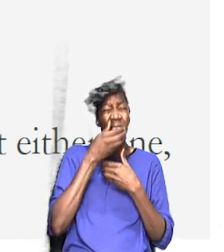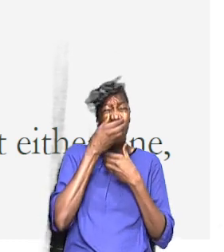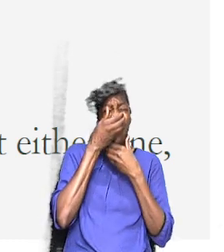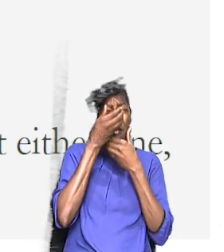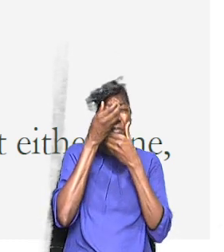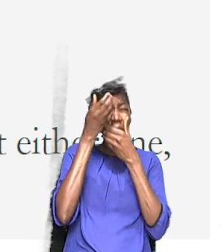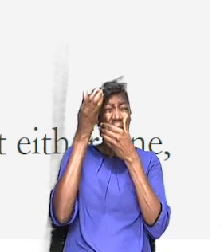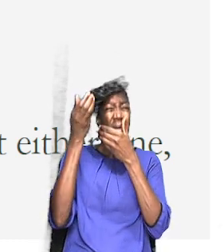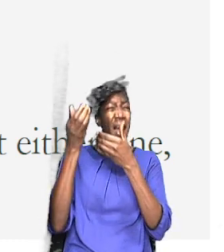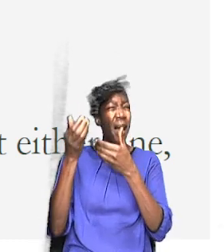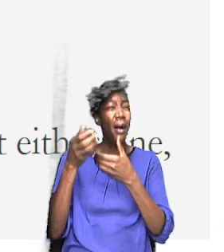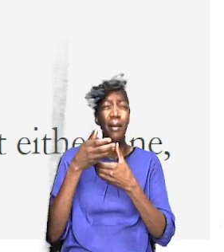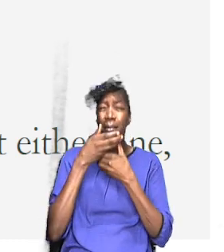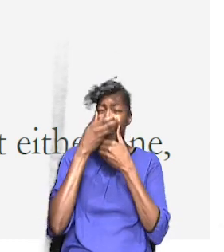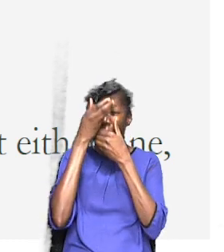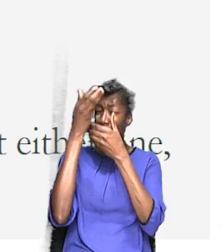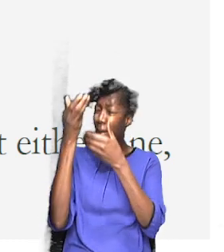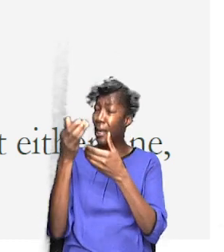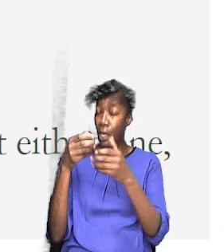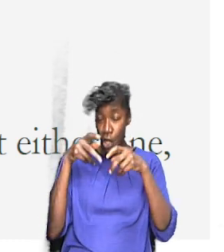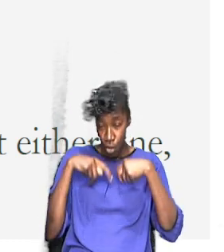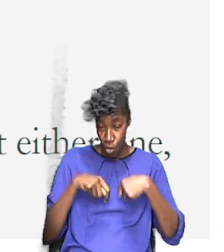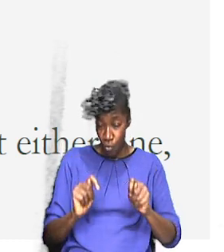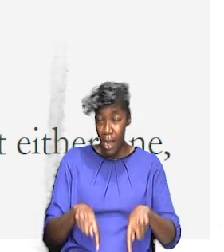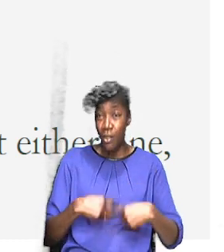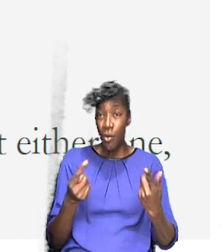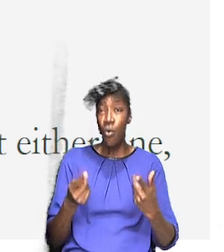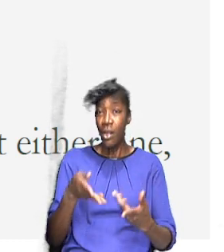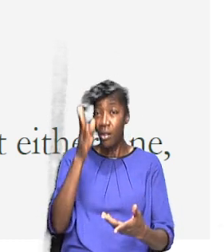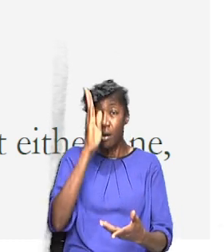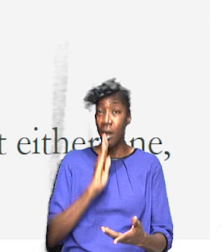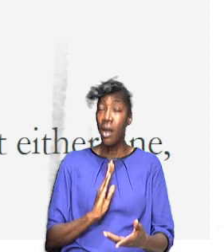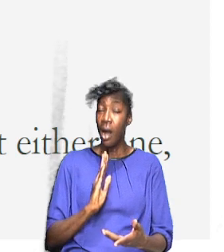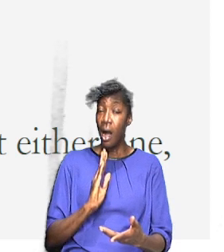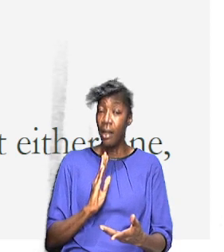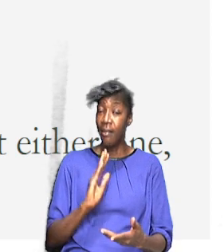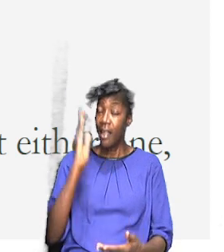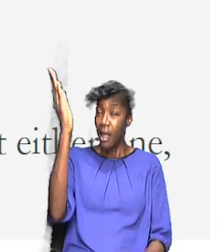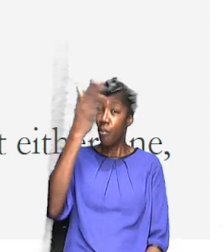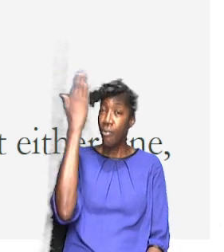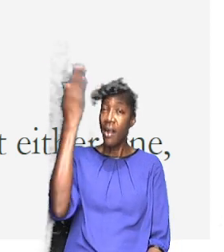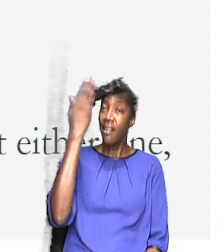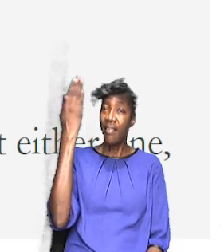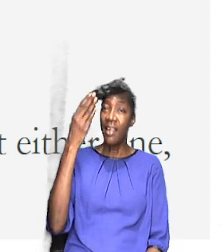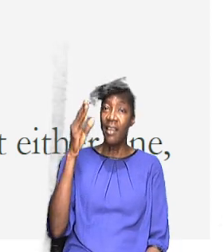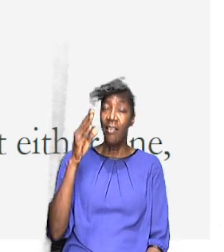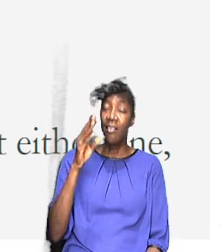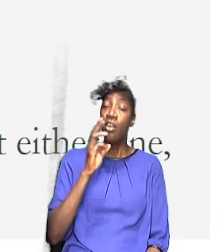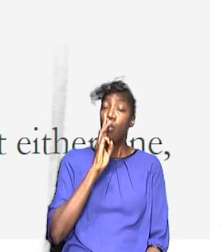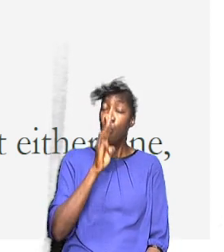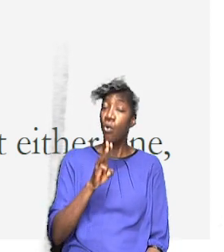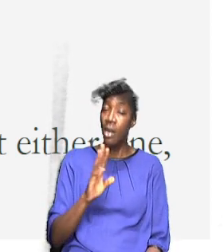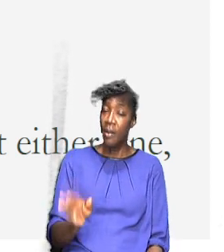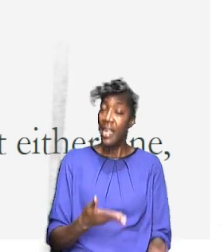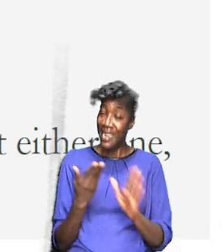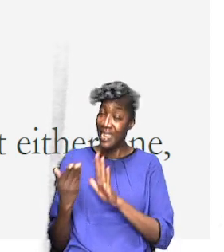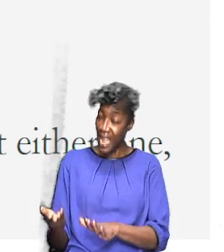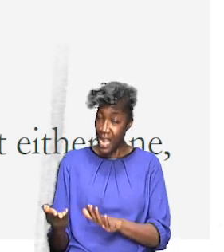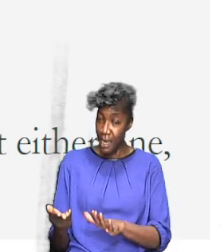if he tried to go into the presence of God, which is the Holy of Holies, without one of these, he would be dead. And you know